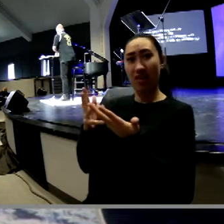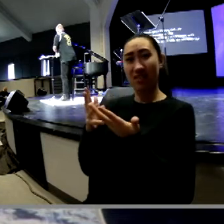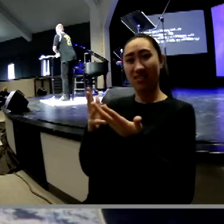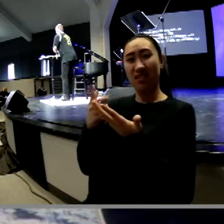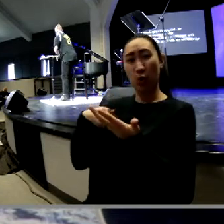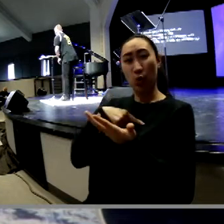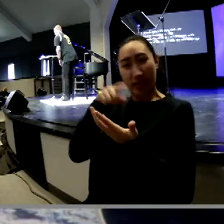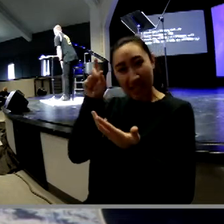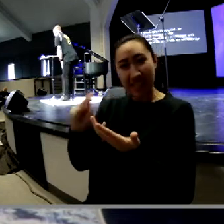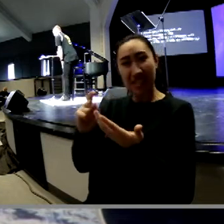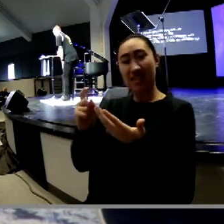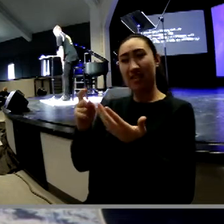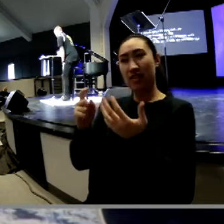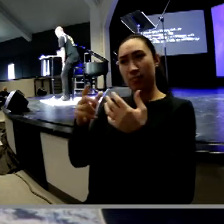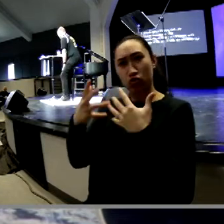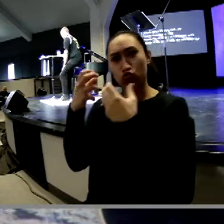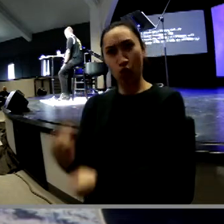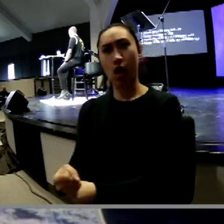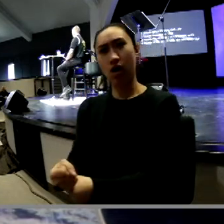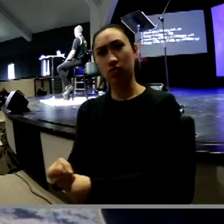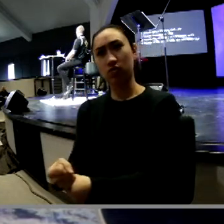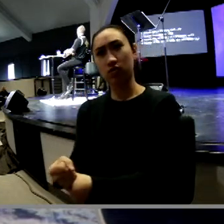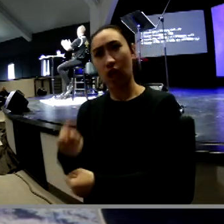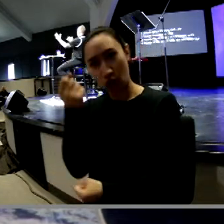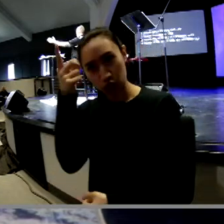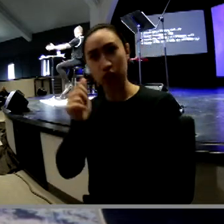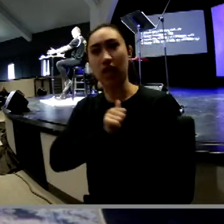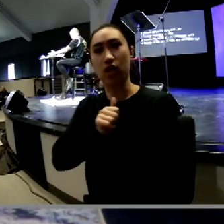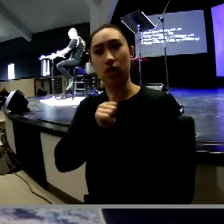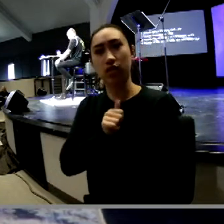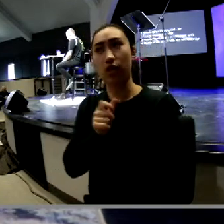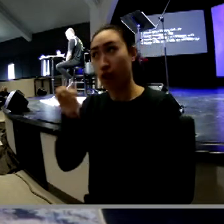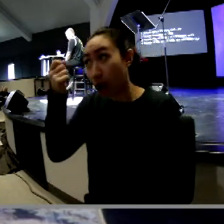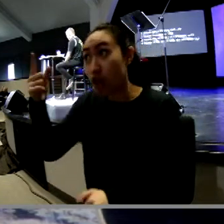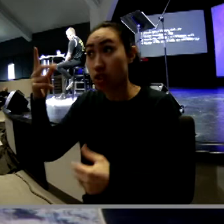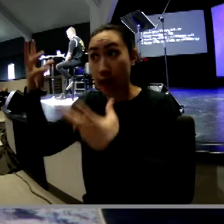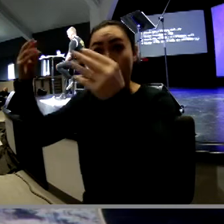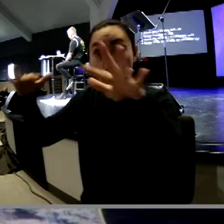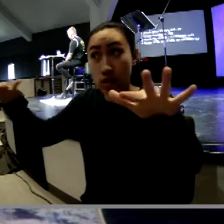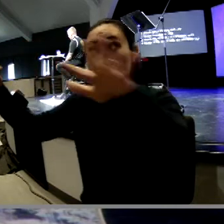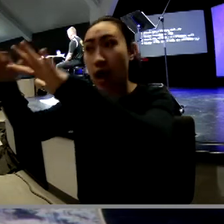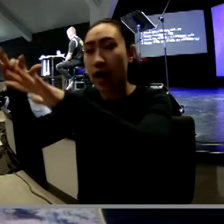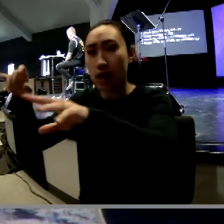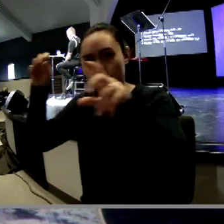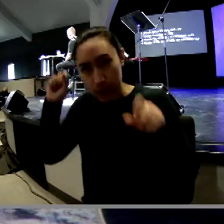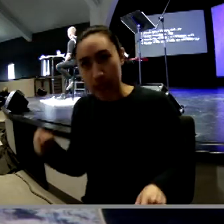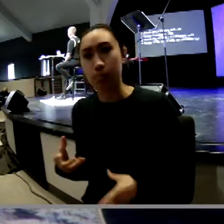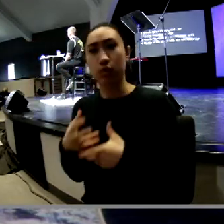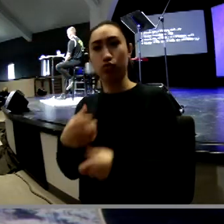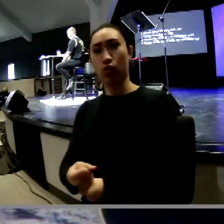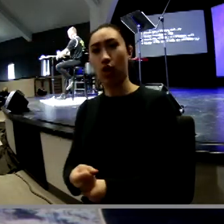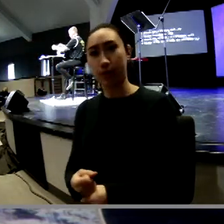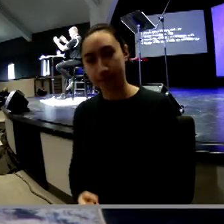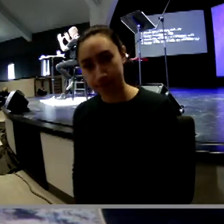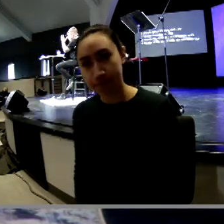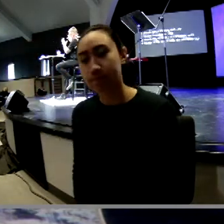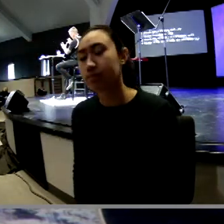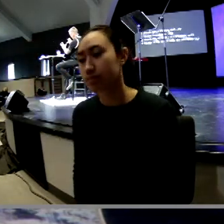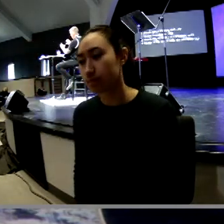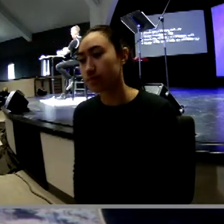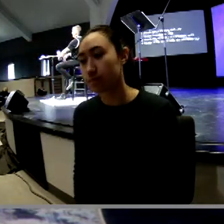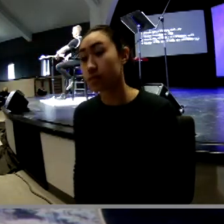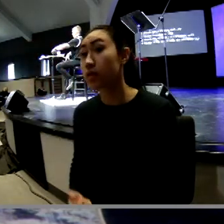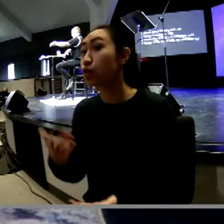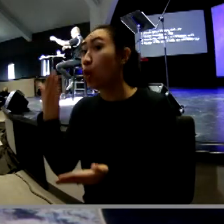your life? You're going to meet people that just don't understand. So cultivate that dirt. Some people, verse 20, need the foundation. So they